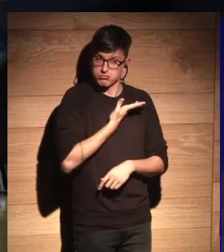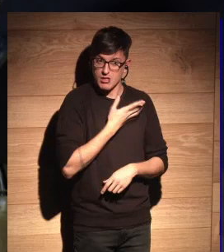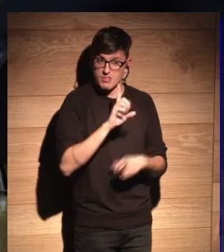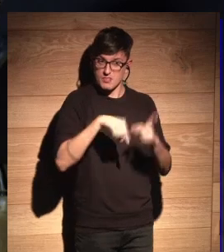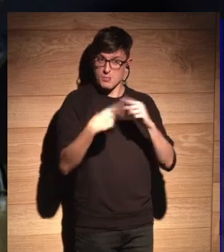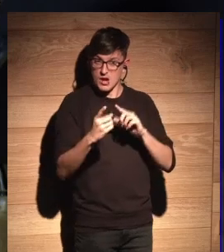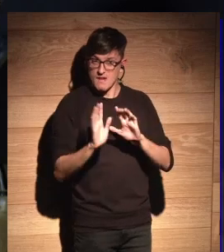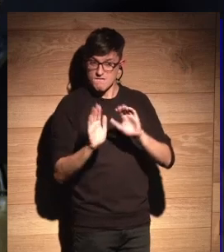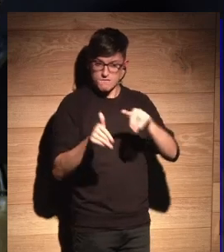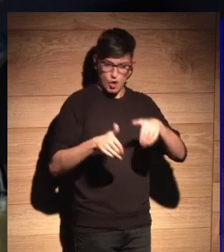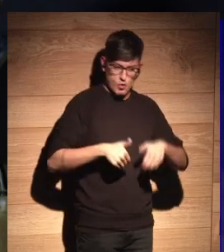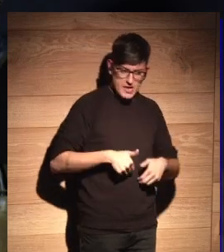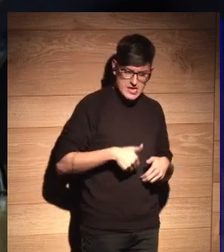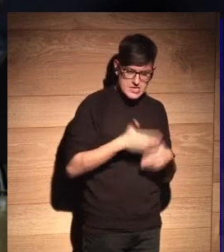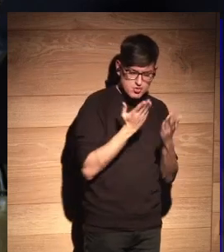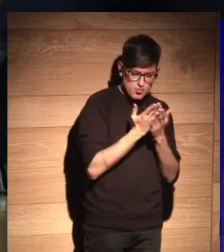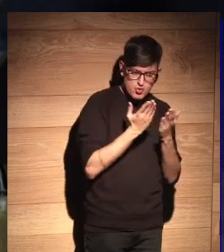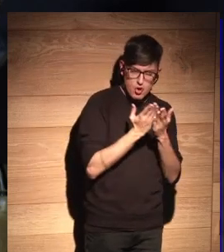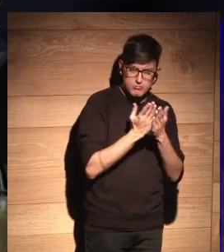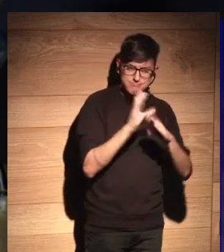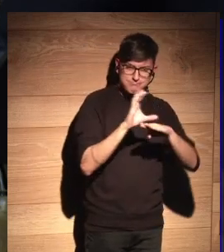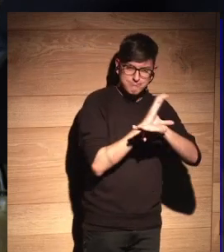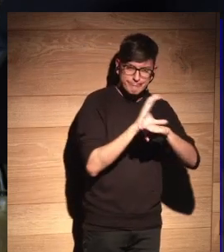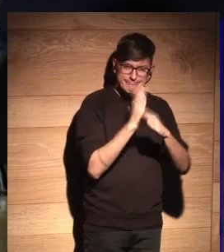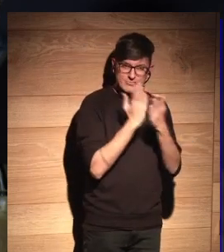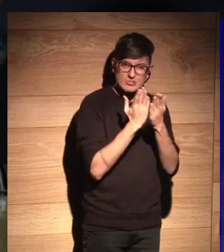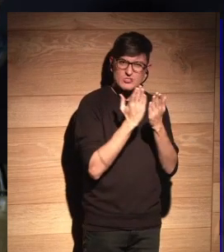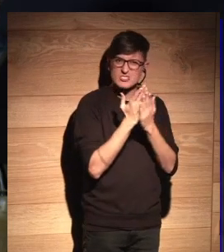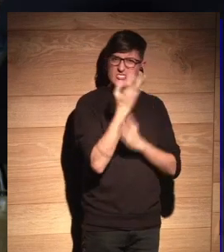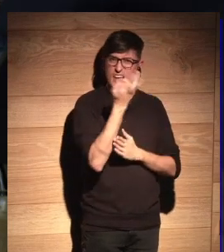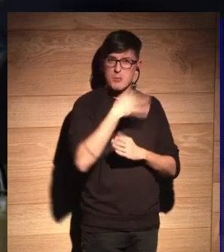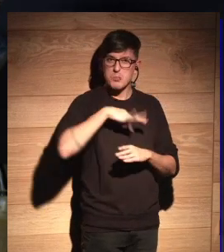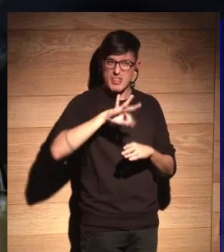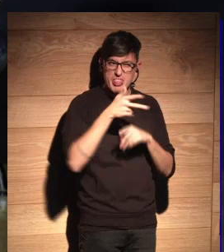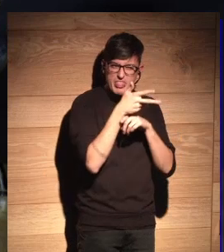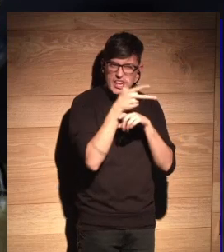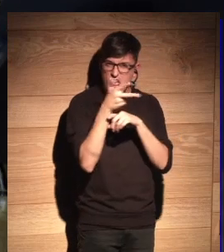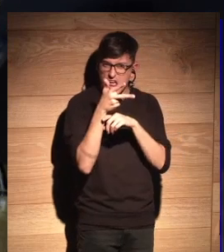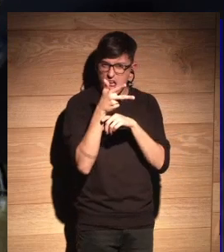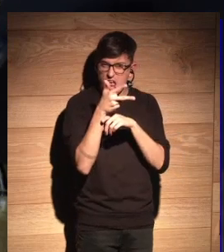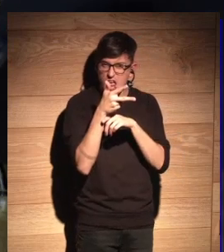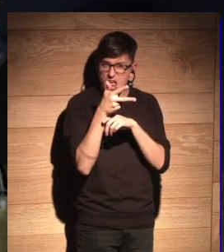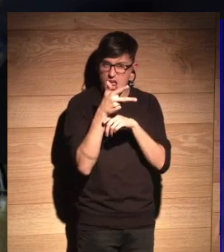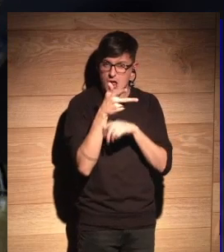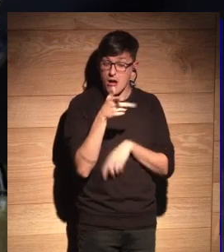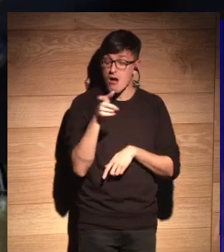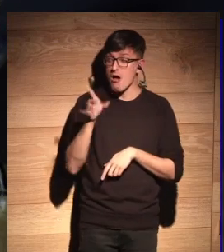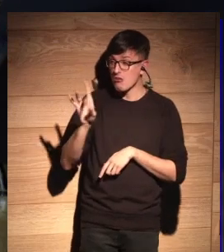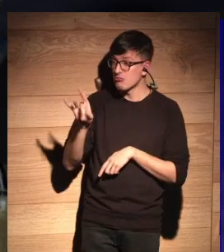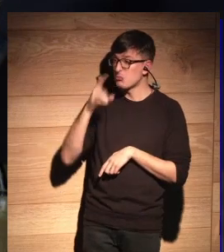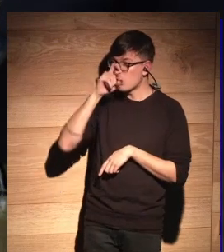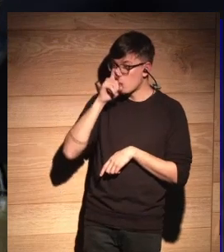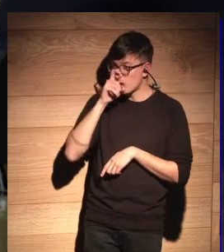and I thought, well, maybe filmmaking would be fun. Yeah, I remember, of course, you studied film at the Pennsylvania